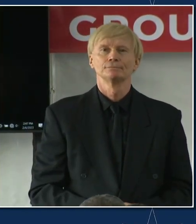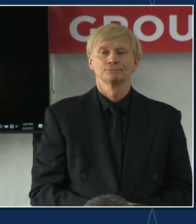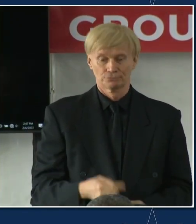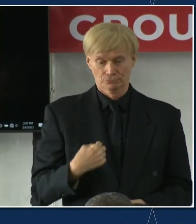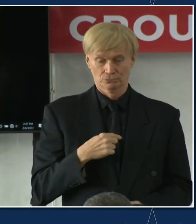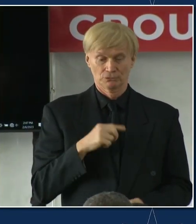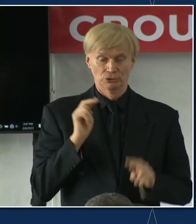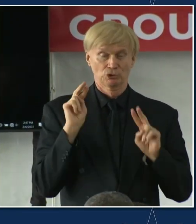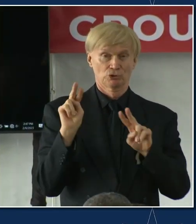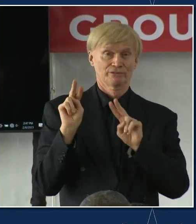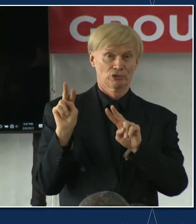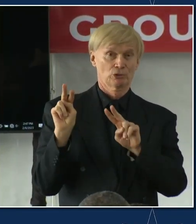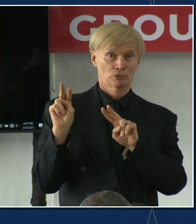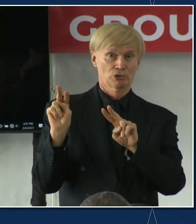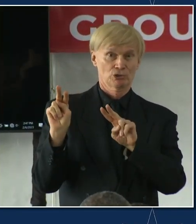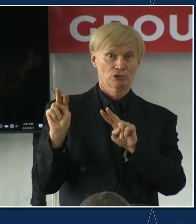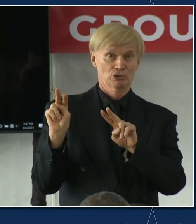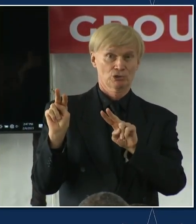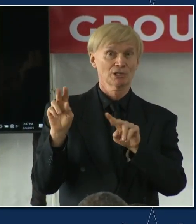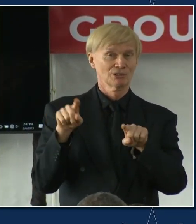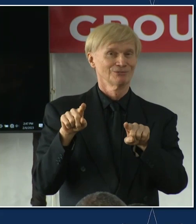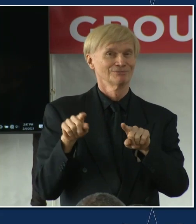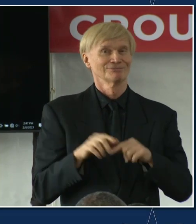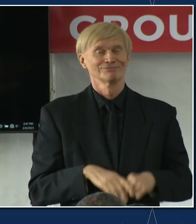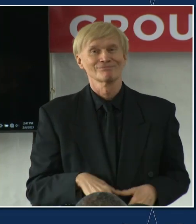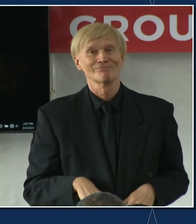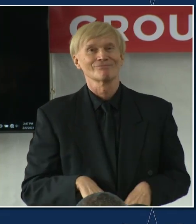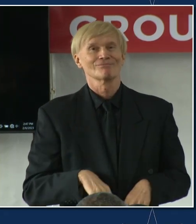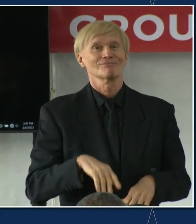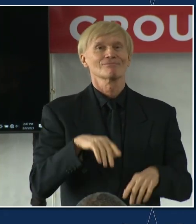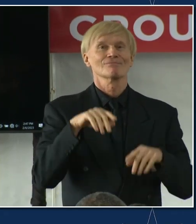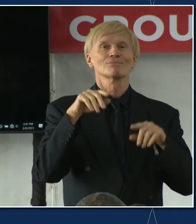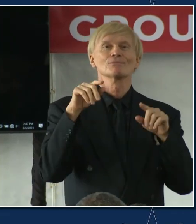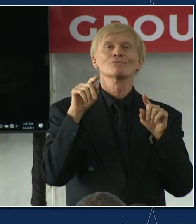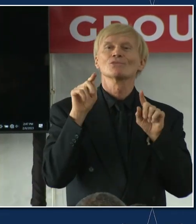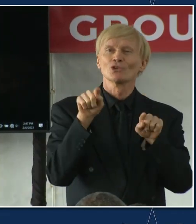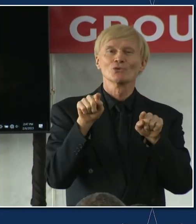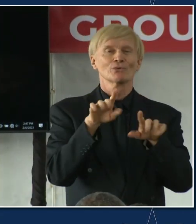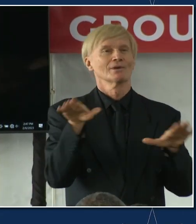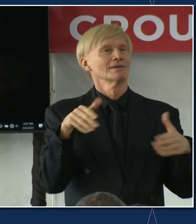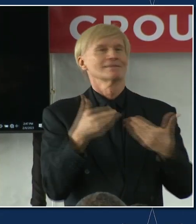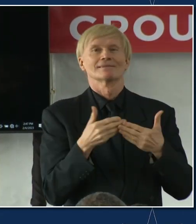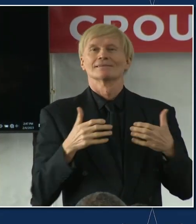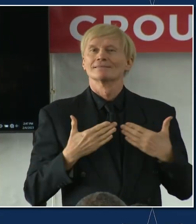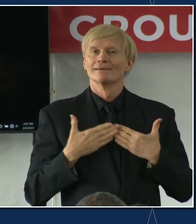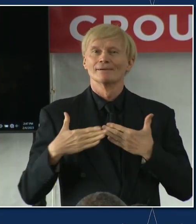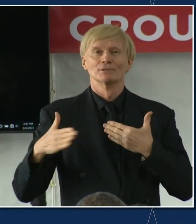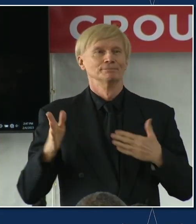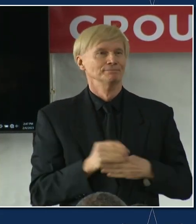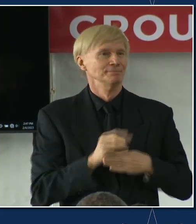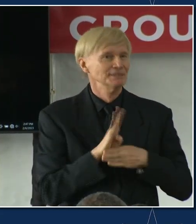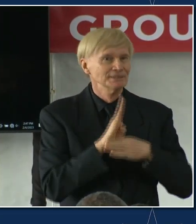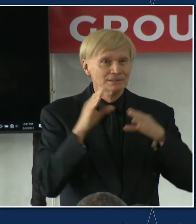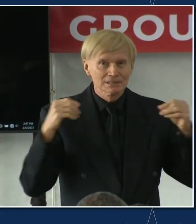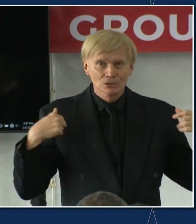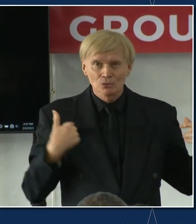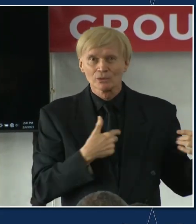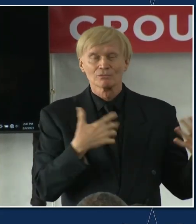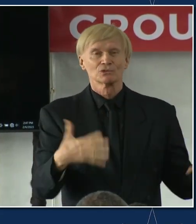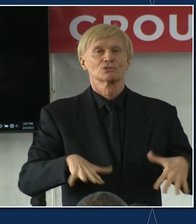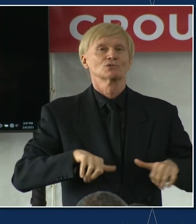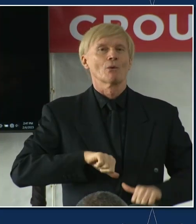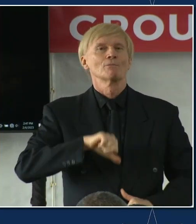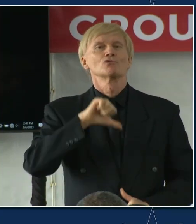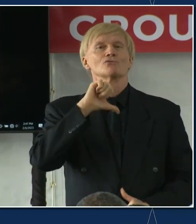We look forward, in my conclusion, we look forward to having you as a neighbor business, and we will be so proud